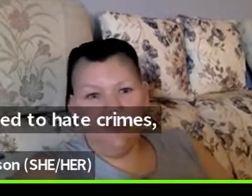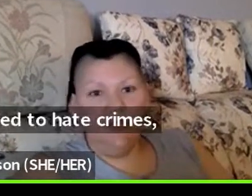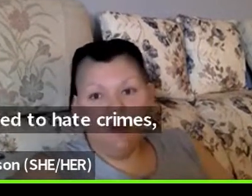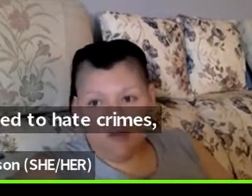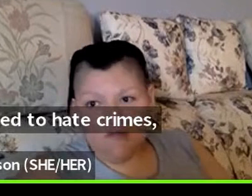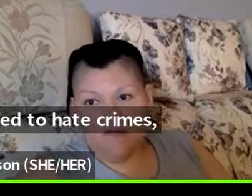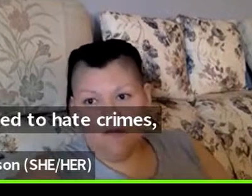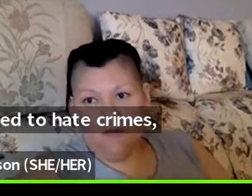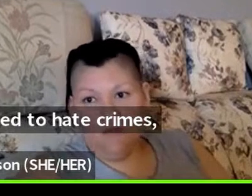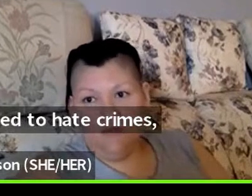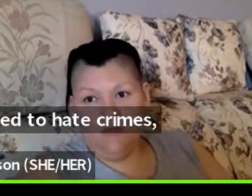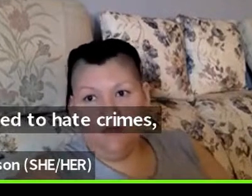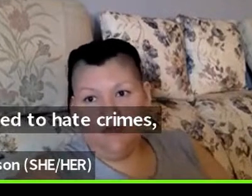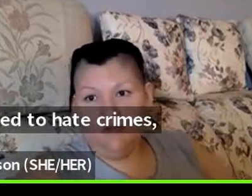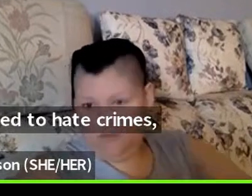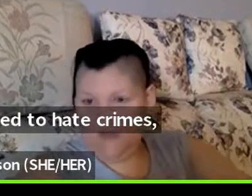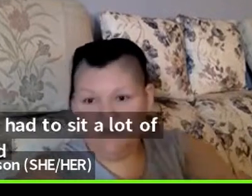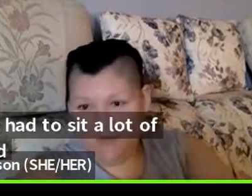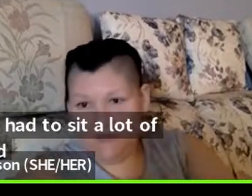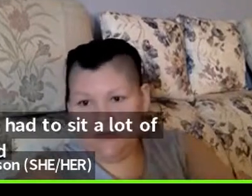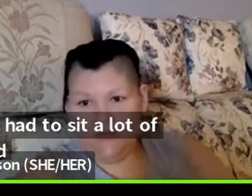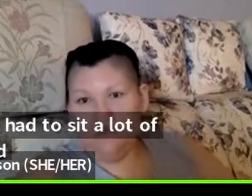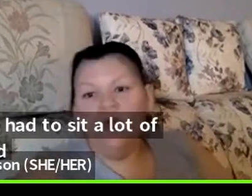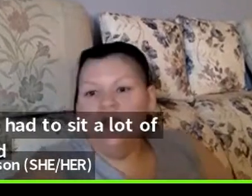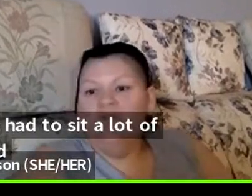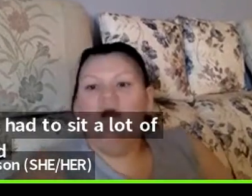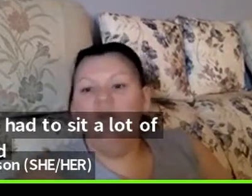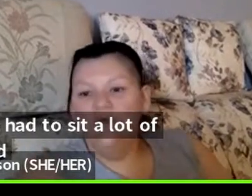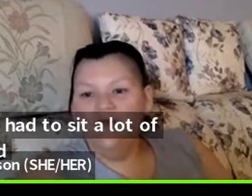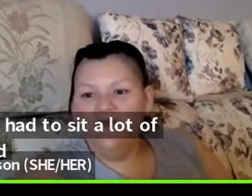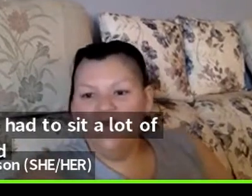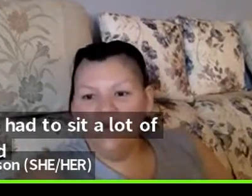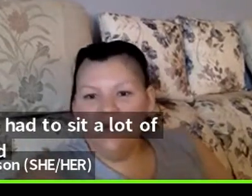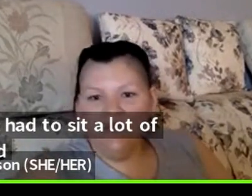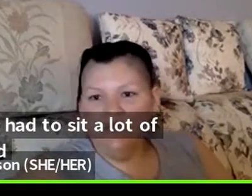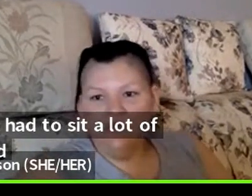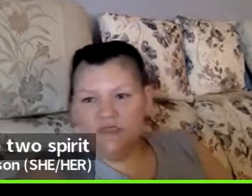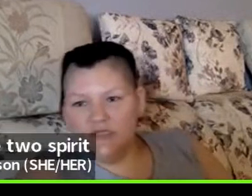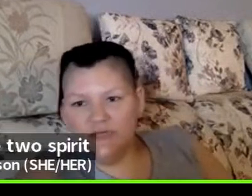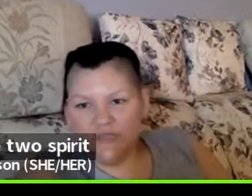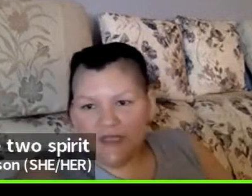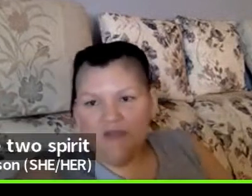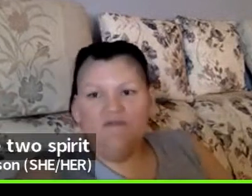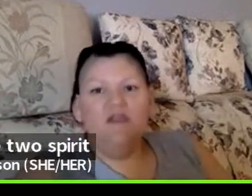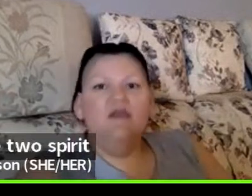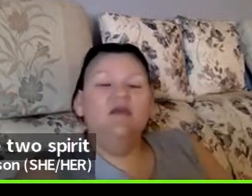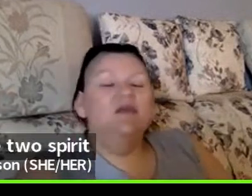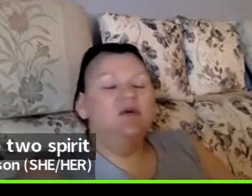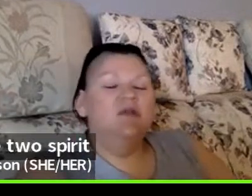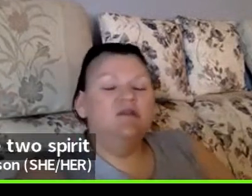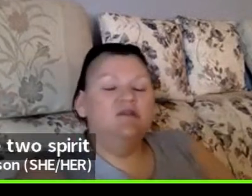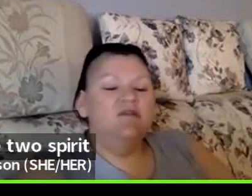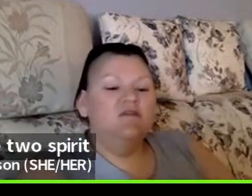the hurt that it causes them, you know, where they're like Rainbow, they just want to give up. you know, I don't deserve to live, and